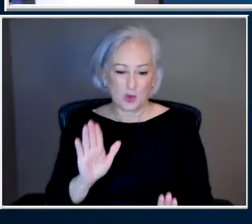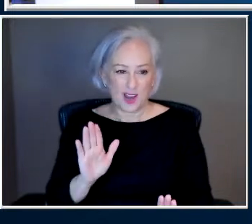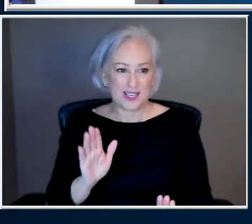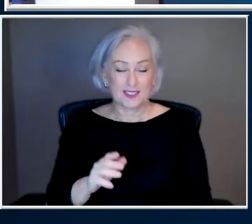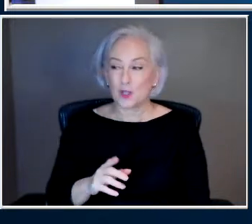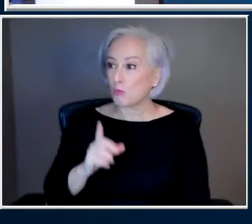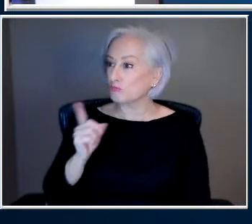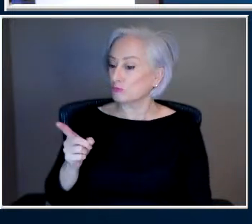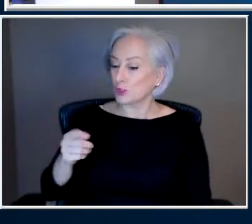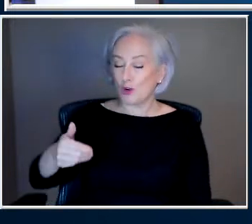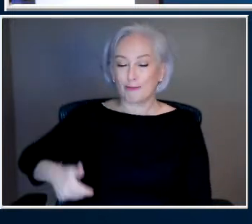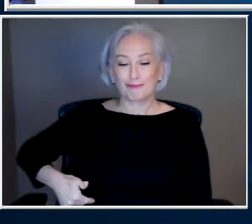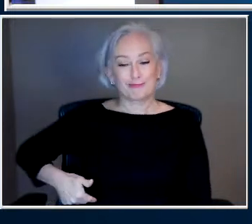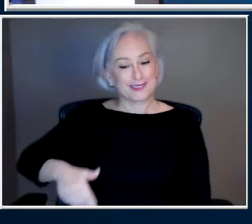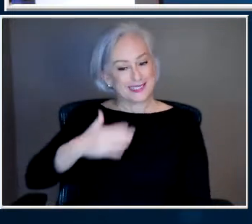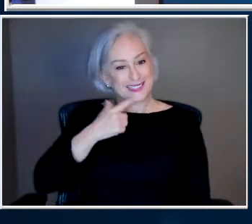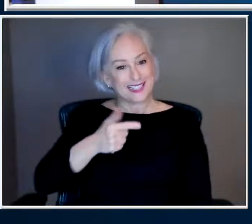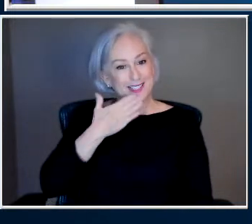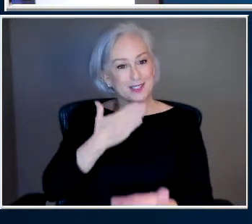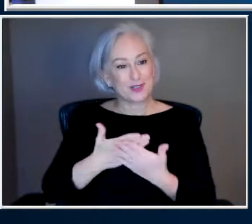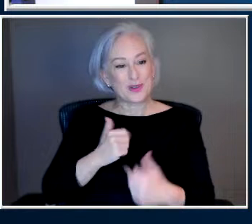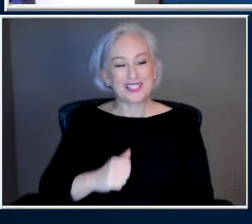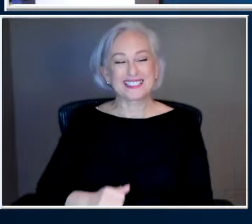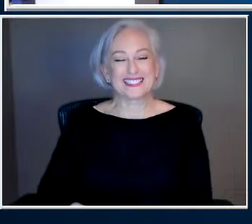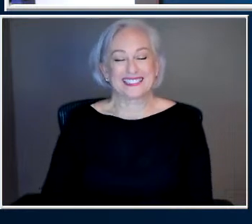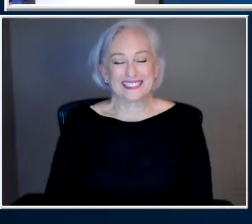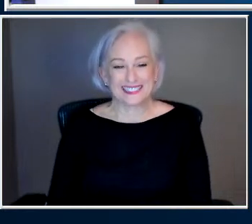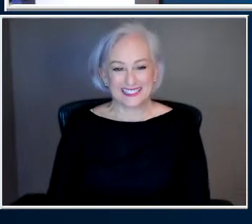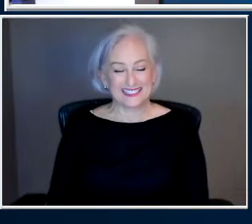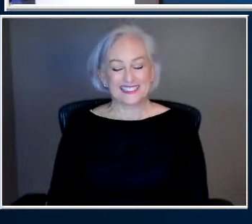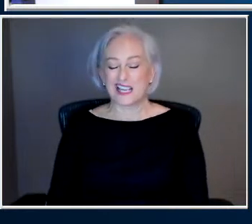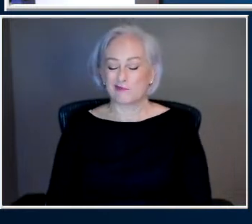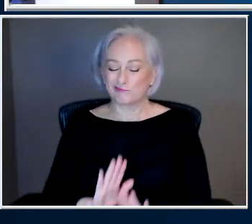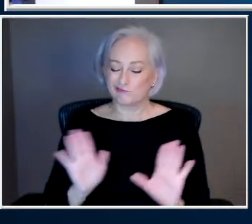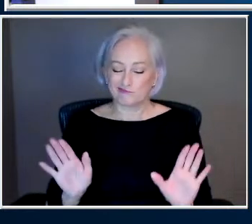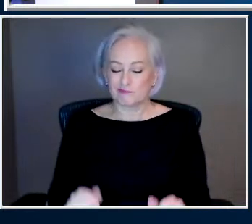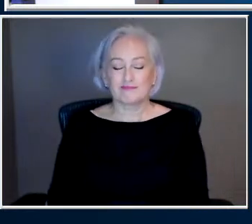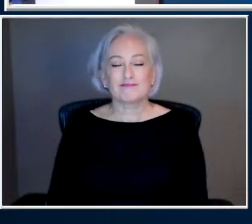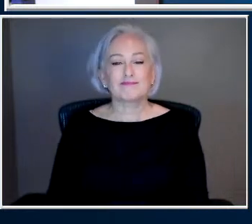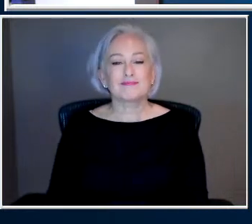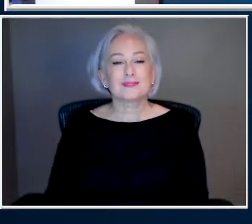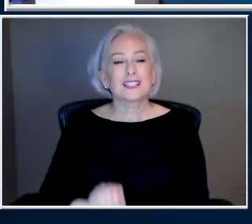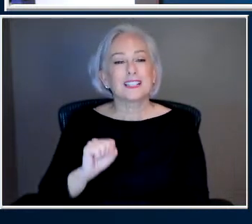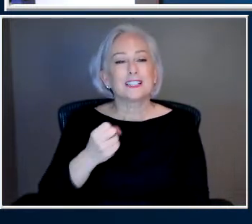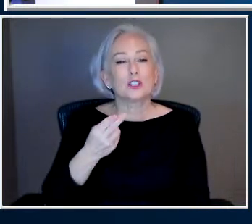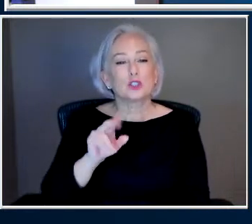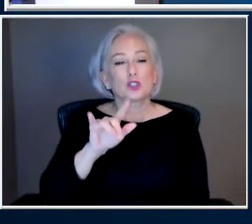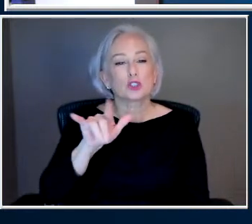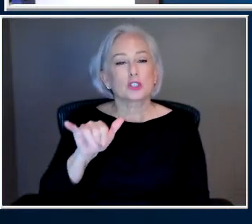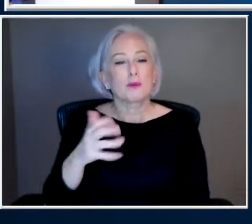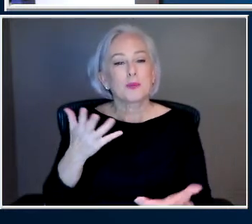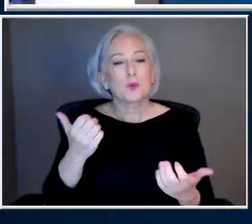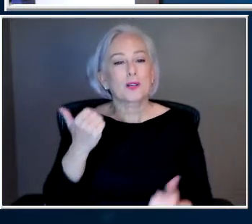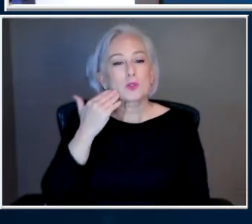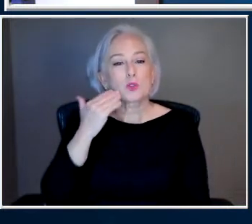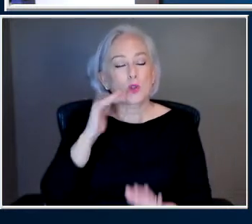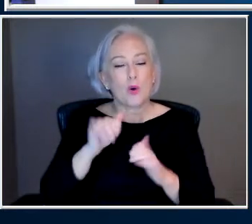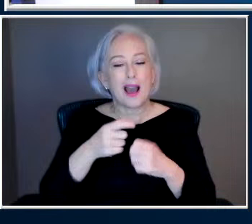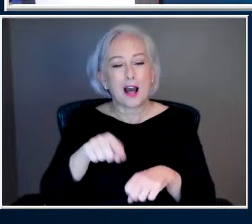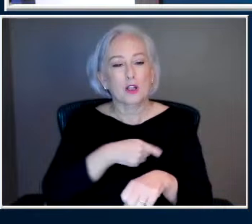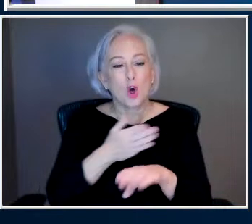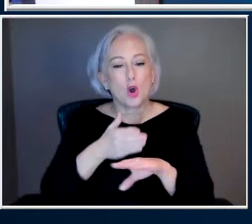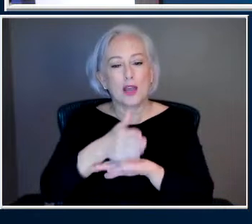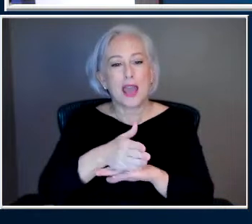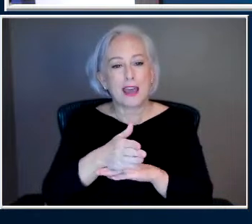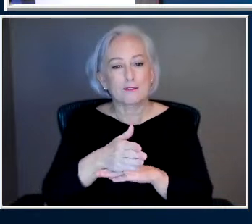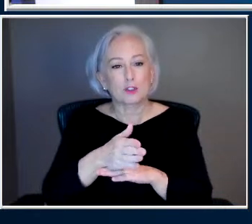are telling you just not worth it. Yeah, I just don't do it anymore. Shelby wants to know, you answered this question, how long you were in the hospital after surgery. You said 6